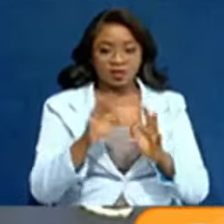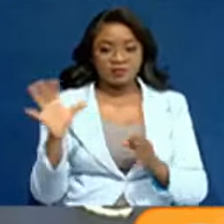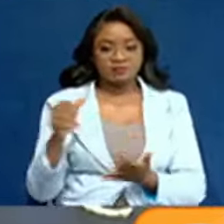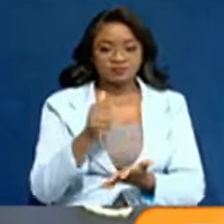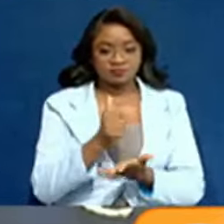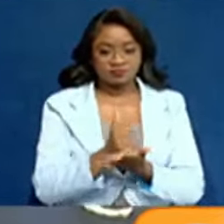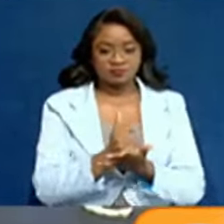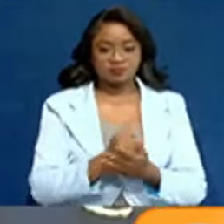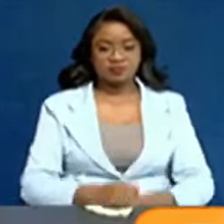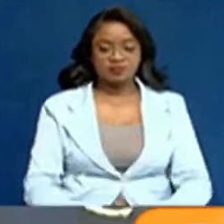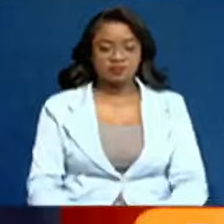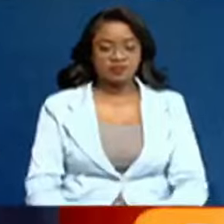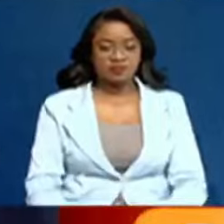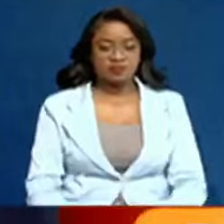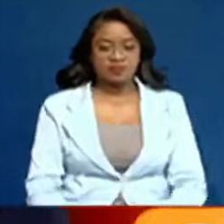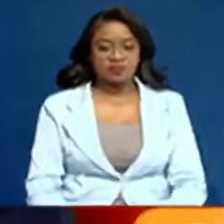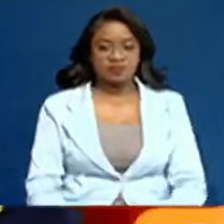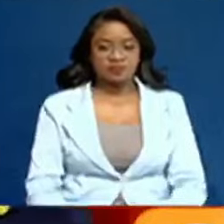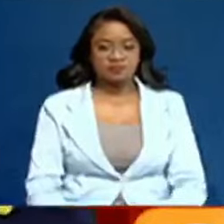now reports.